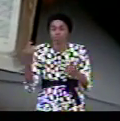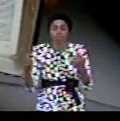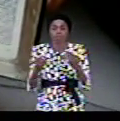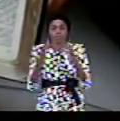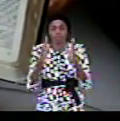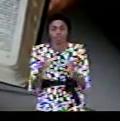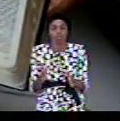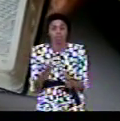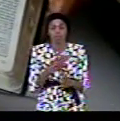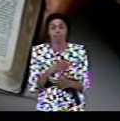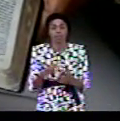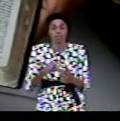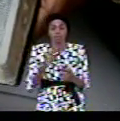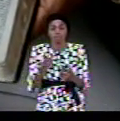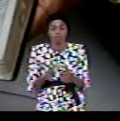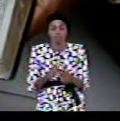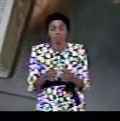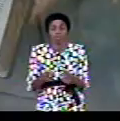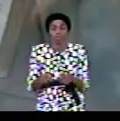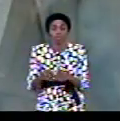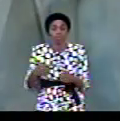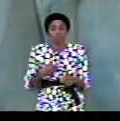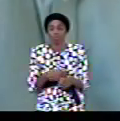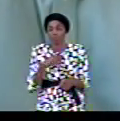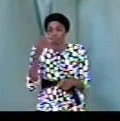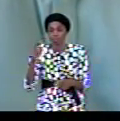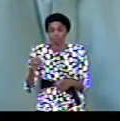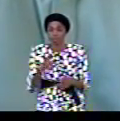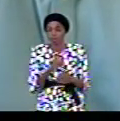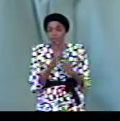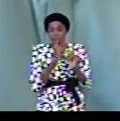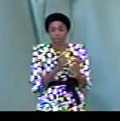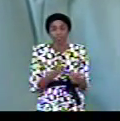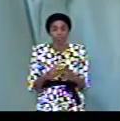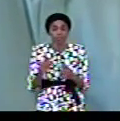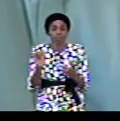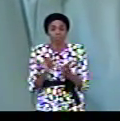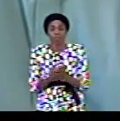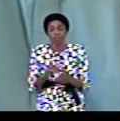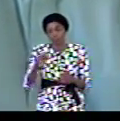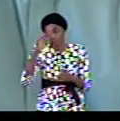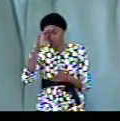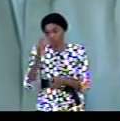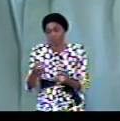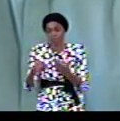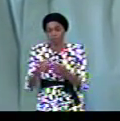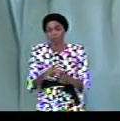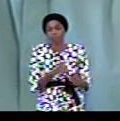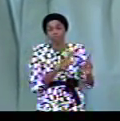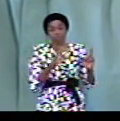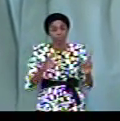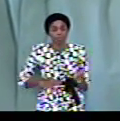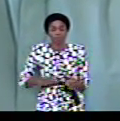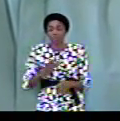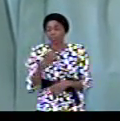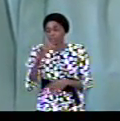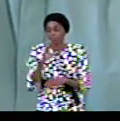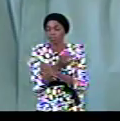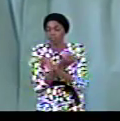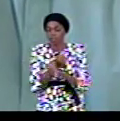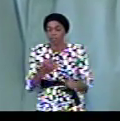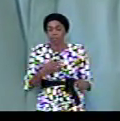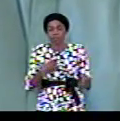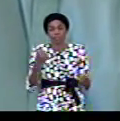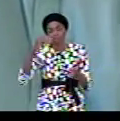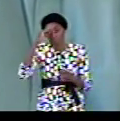And then as we tell him, he responds to that. He comes to Christ. He is saved. He becomes a